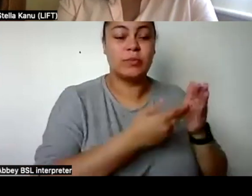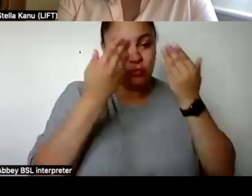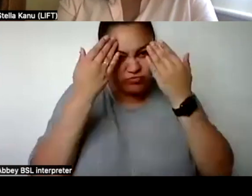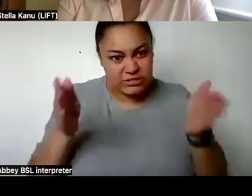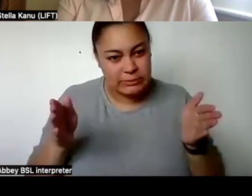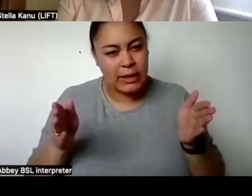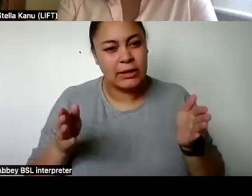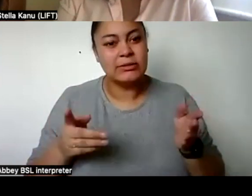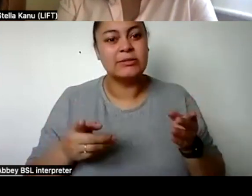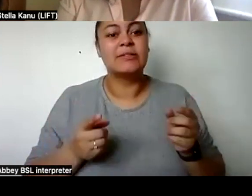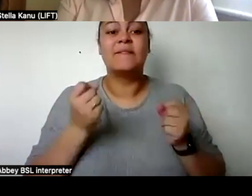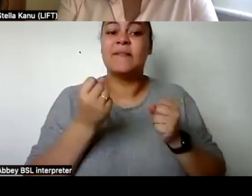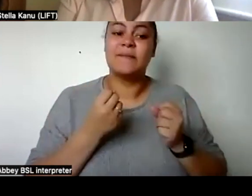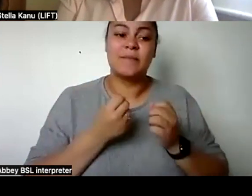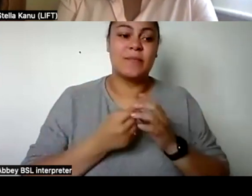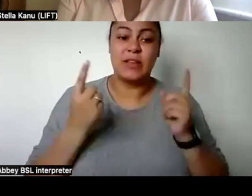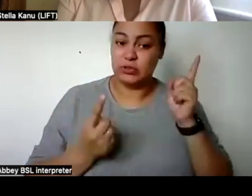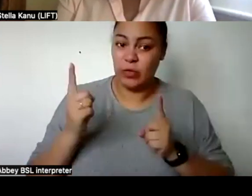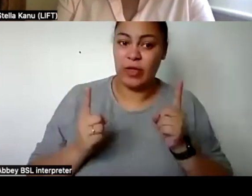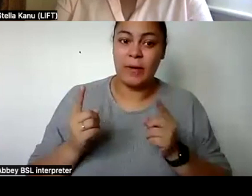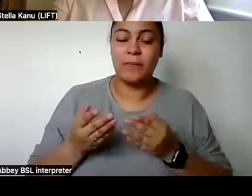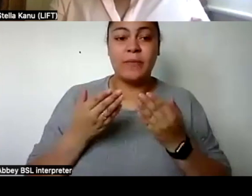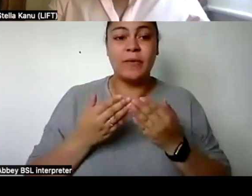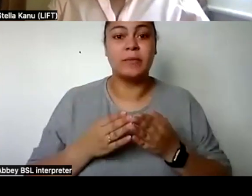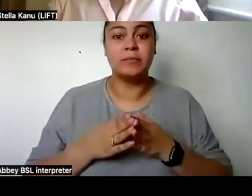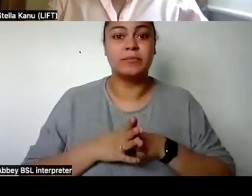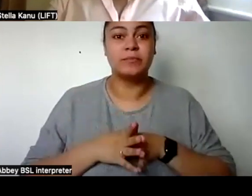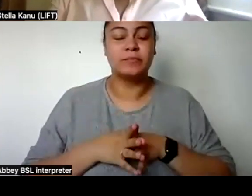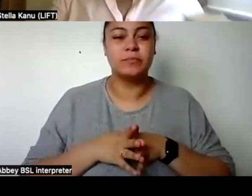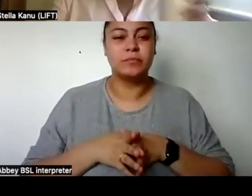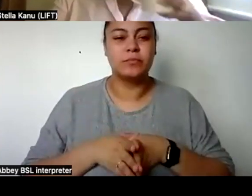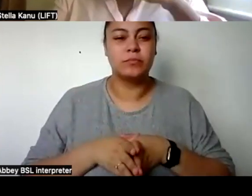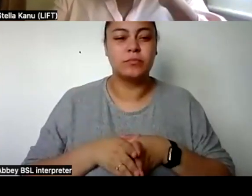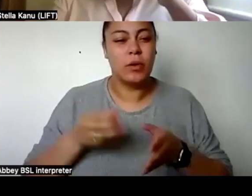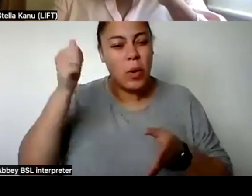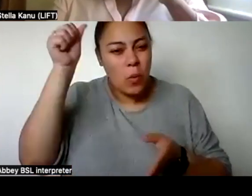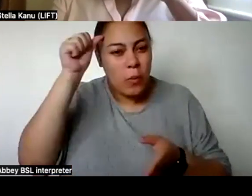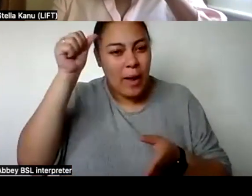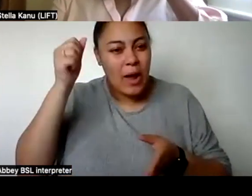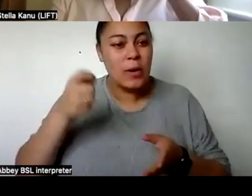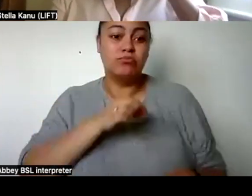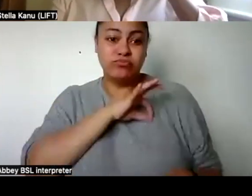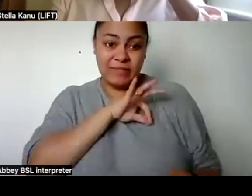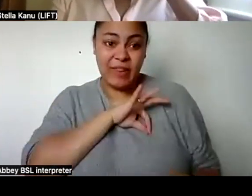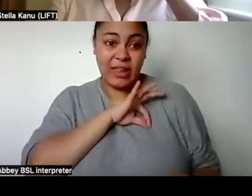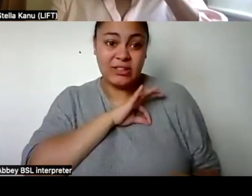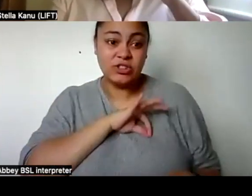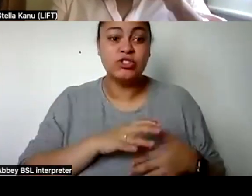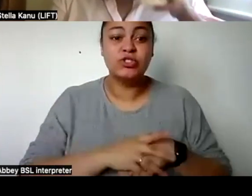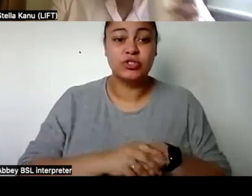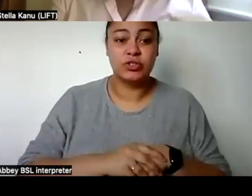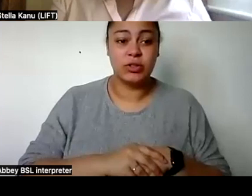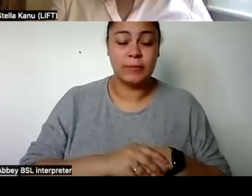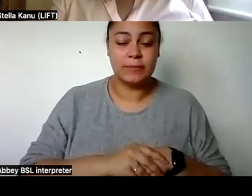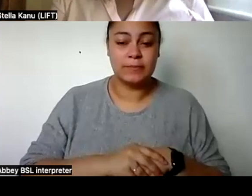your collaborators in this room. Be aware of your privilege, when to make space and when to take space.